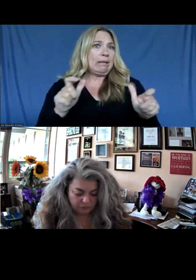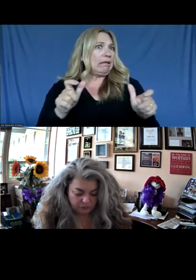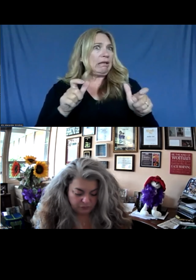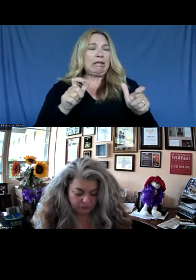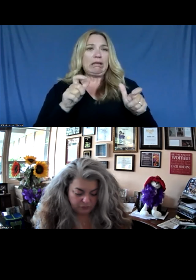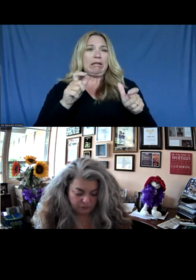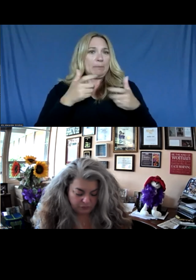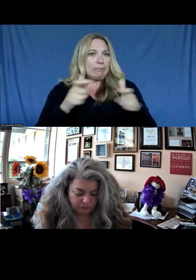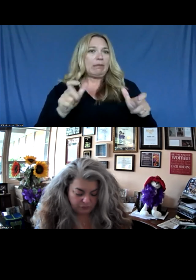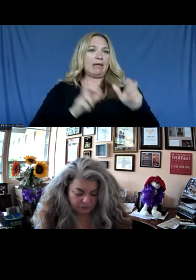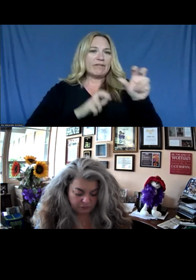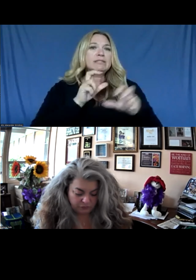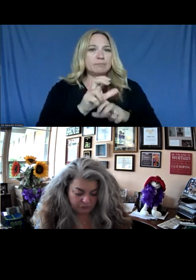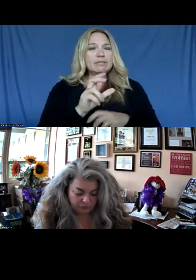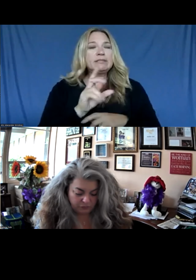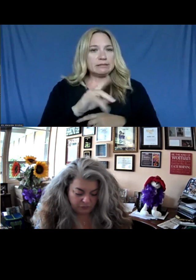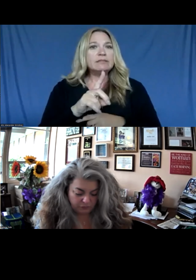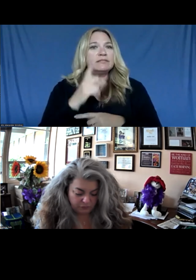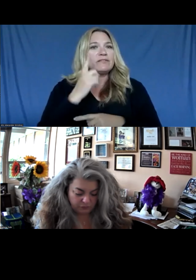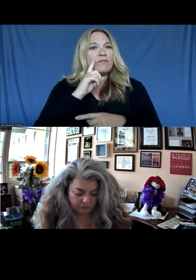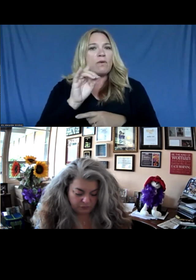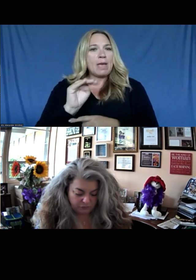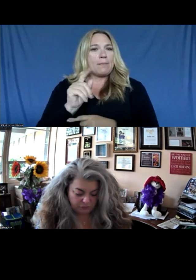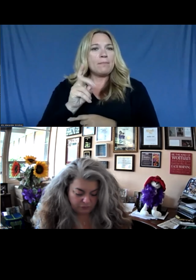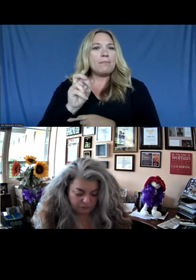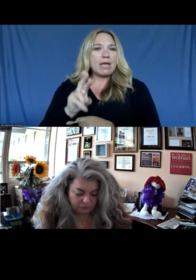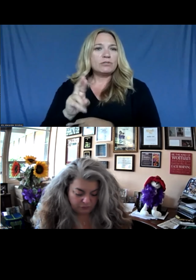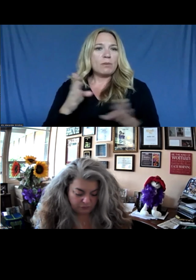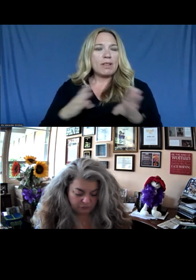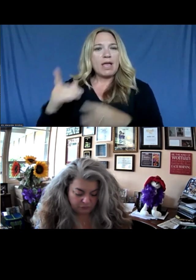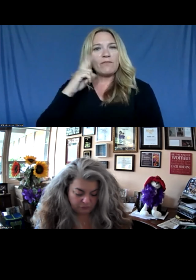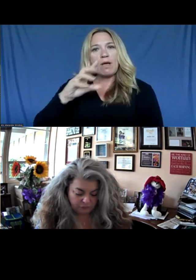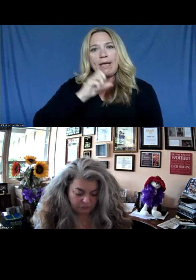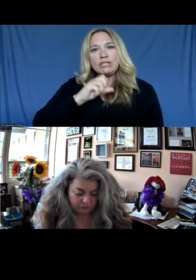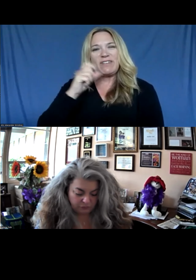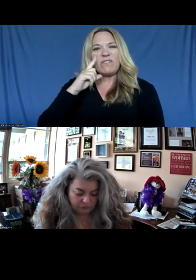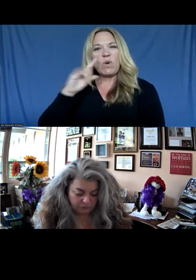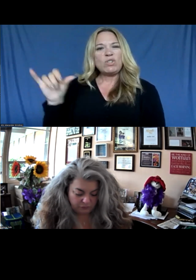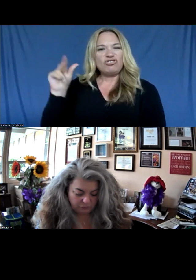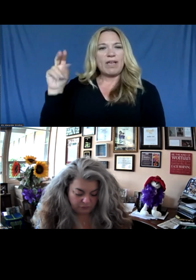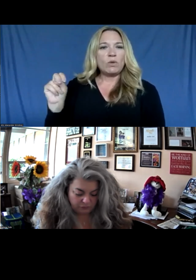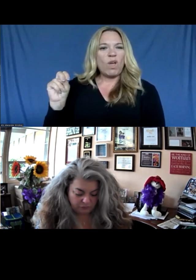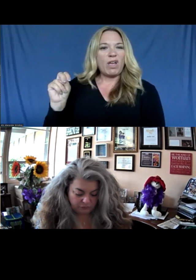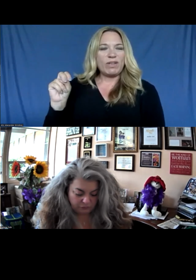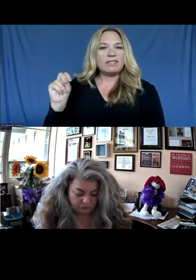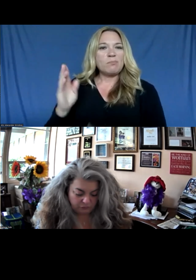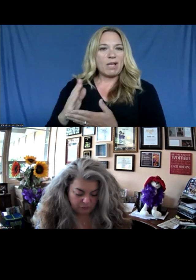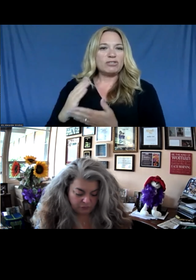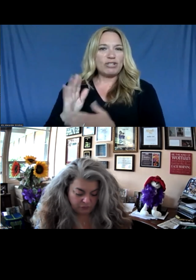made in the master plan of for aging in the January budget and the governor's